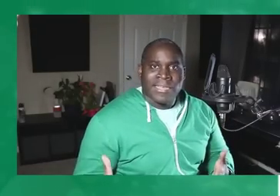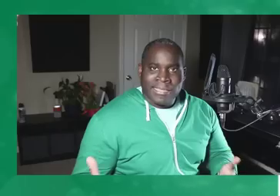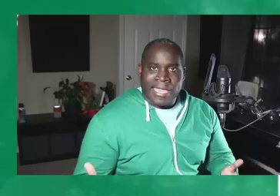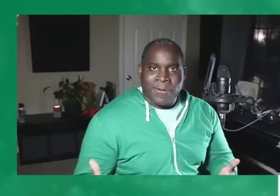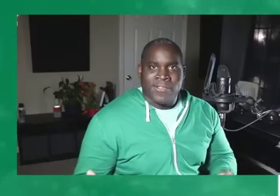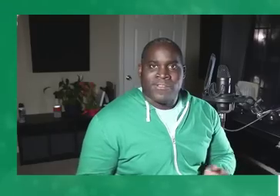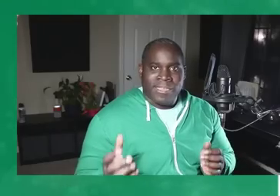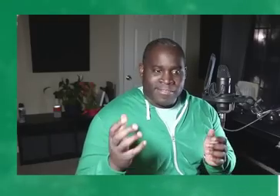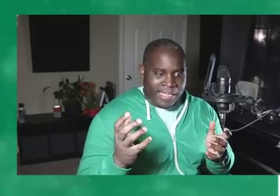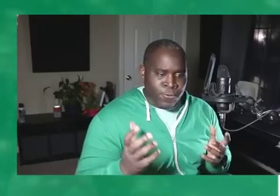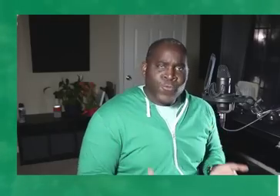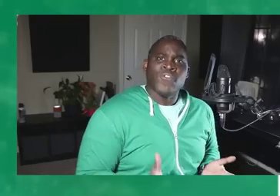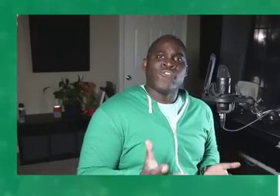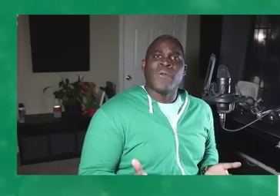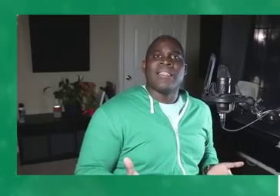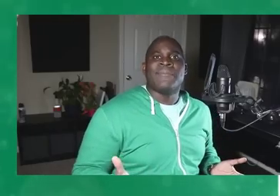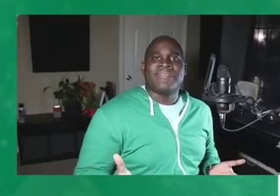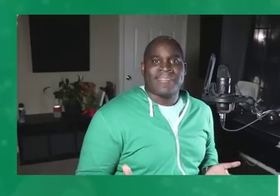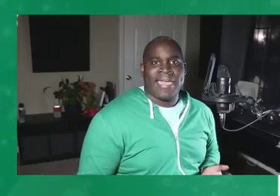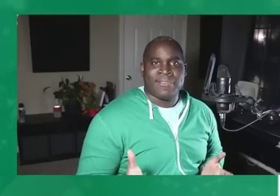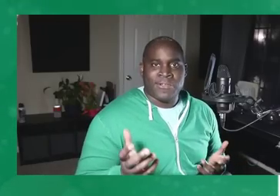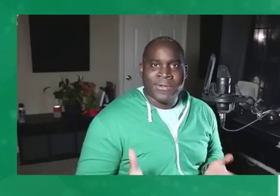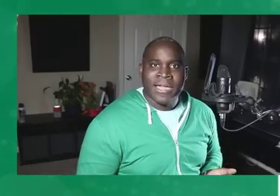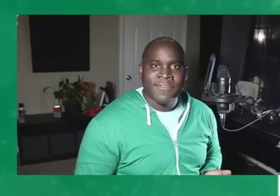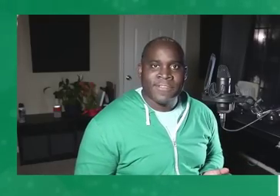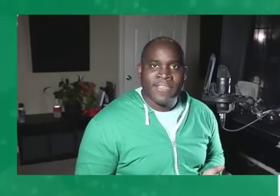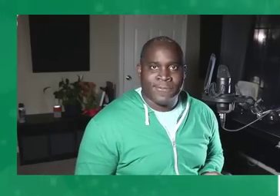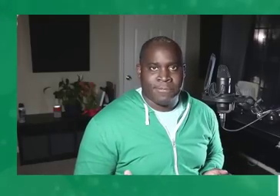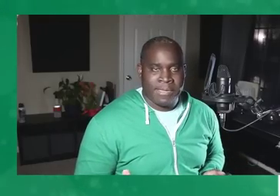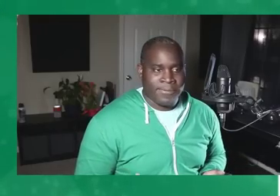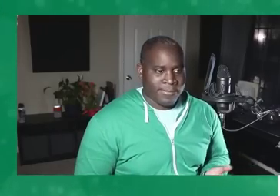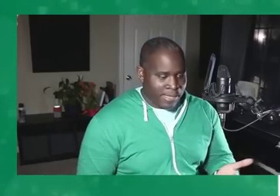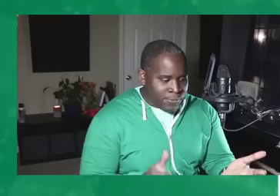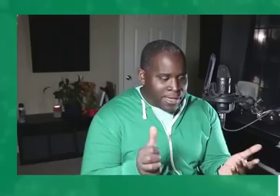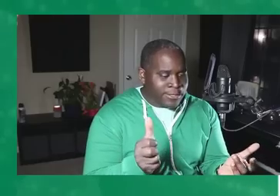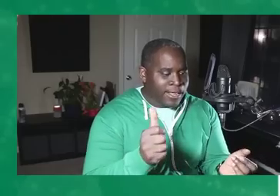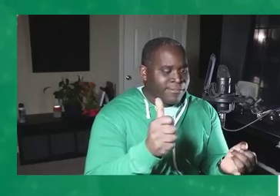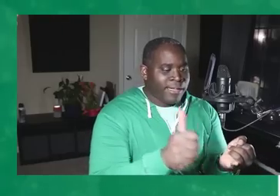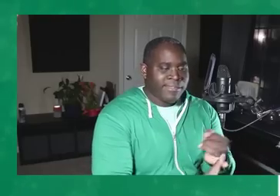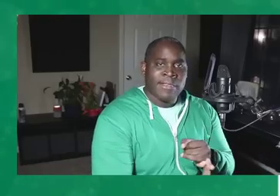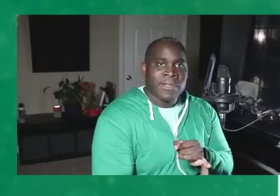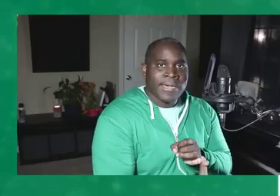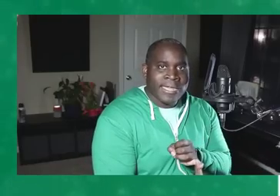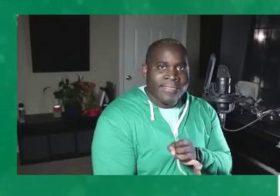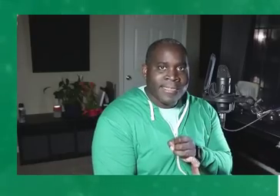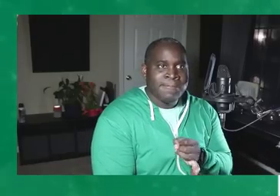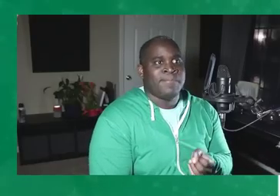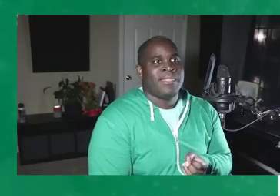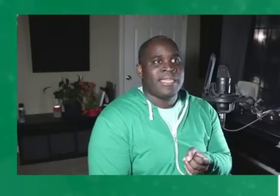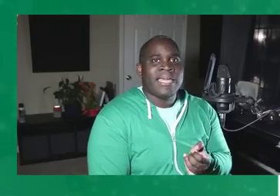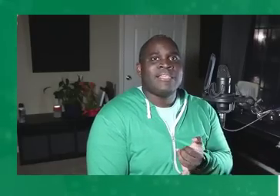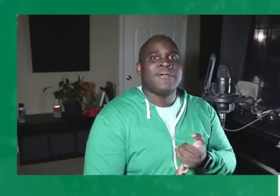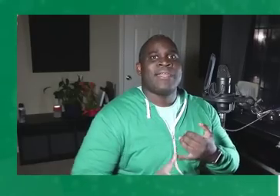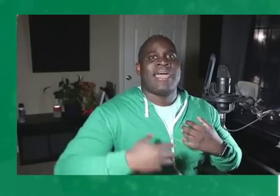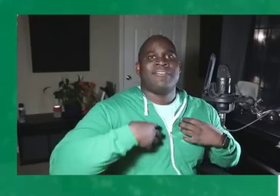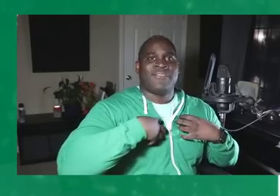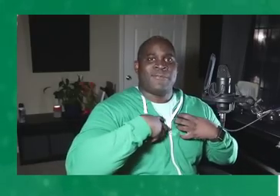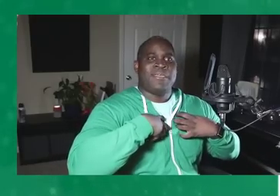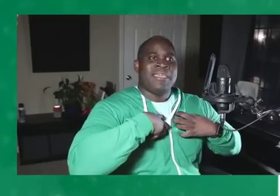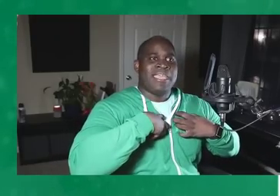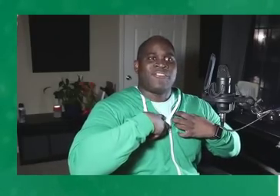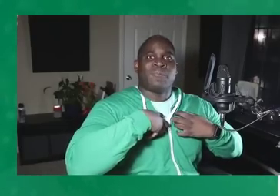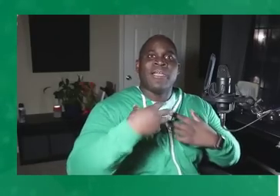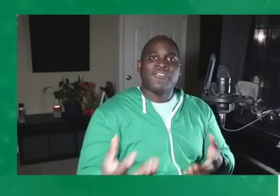positive body language is a crucial element to having good conversations with people. If you want to learn how to talk to anyone about anything, you got to learn how